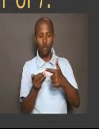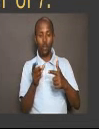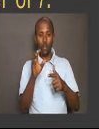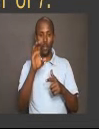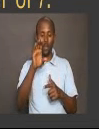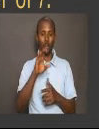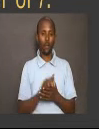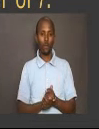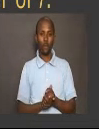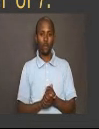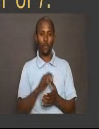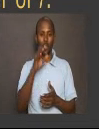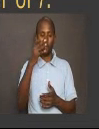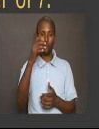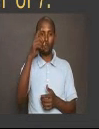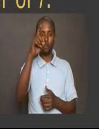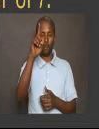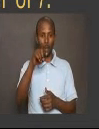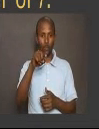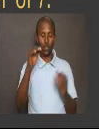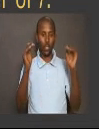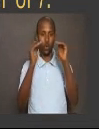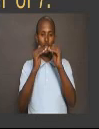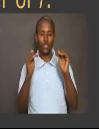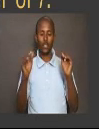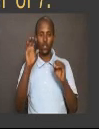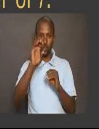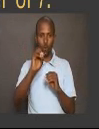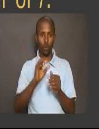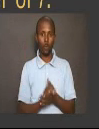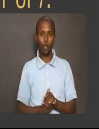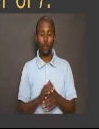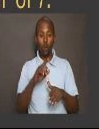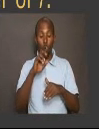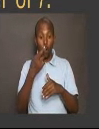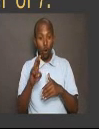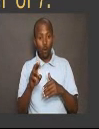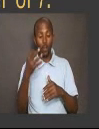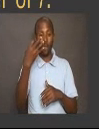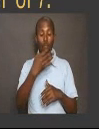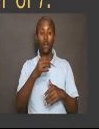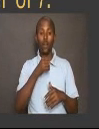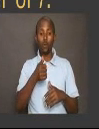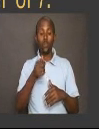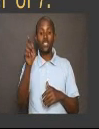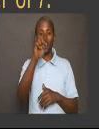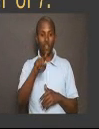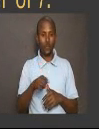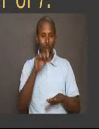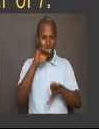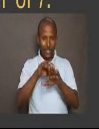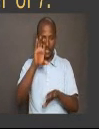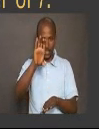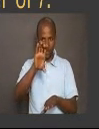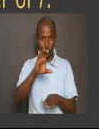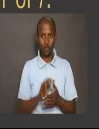f prime of C equals 0 or f has no derivative at